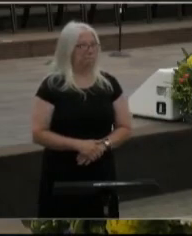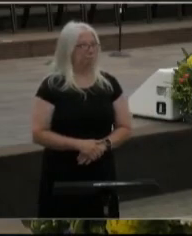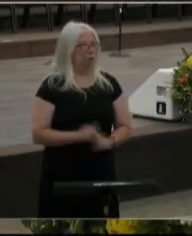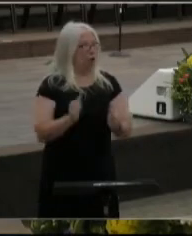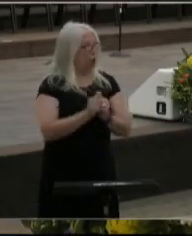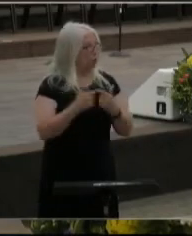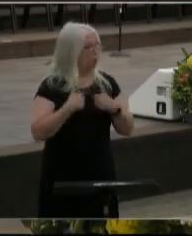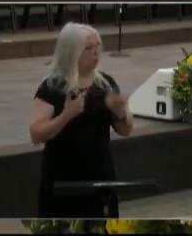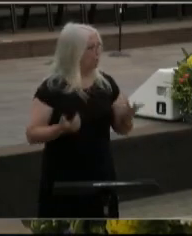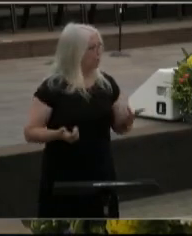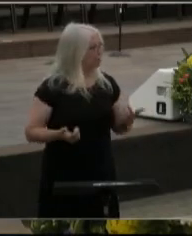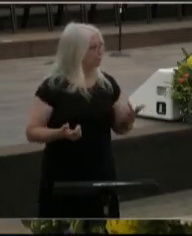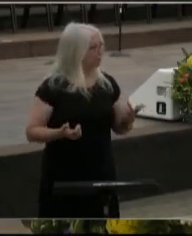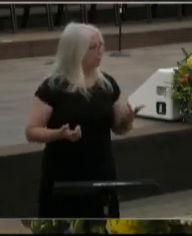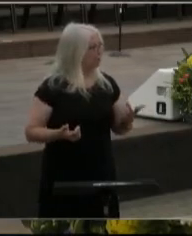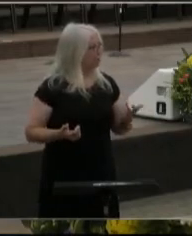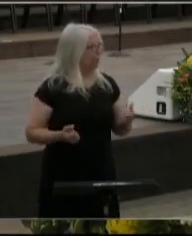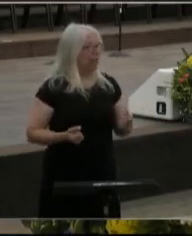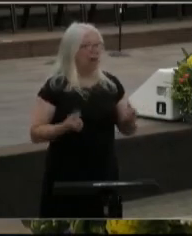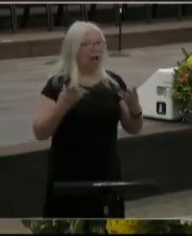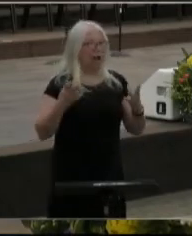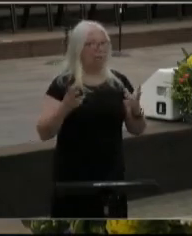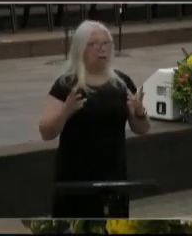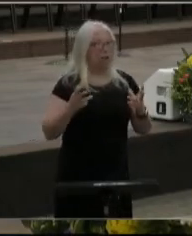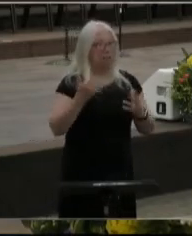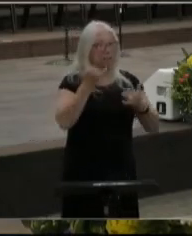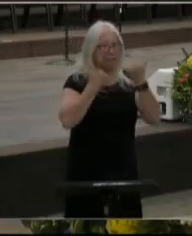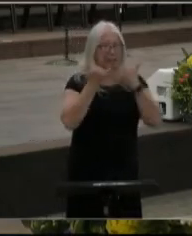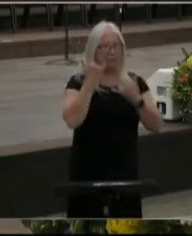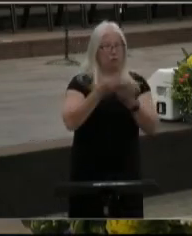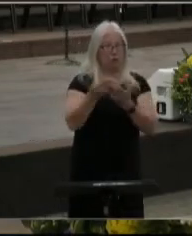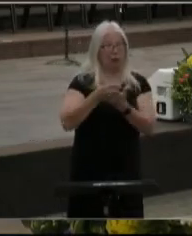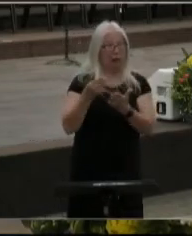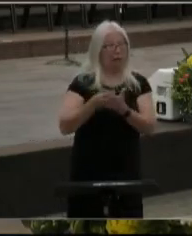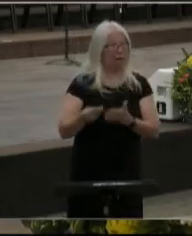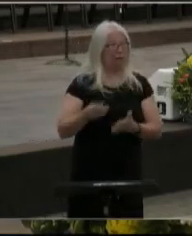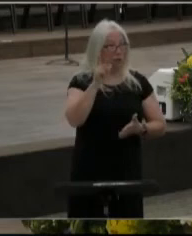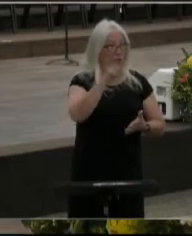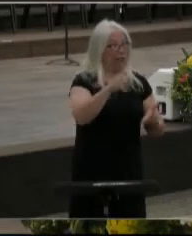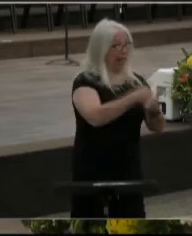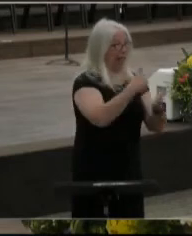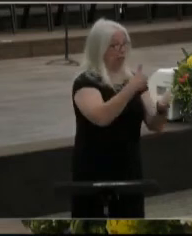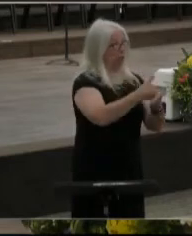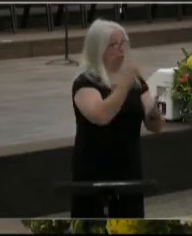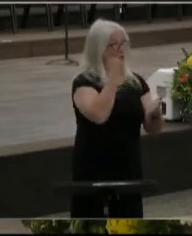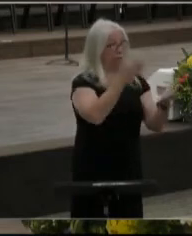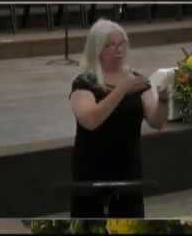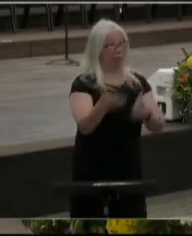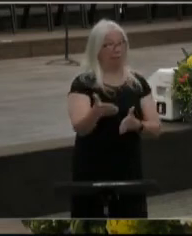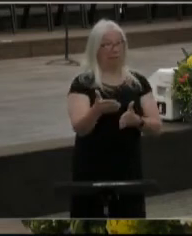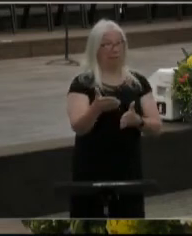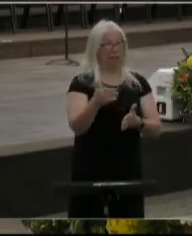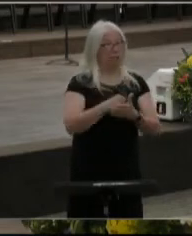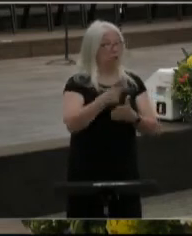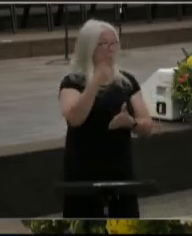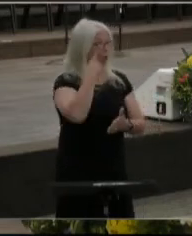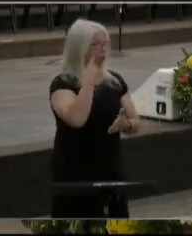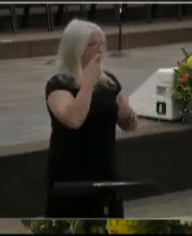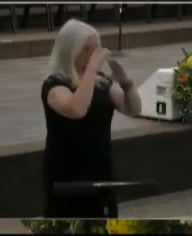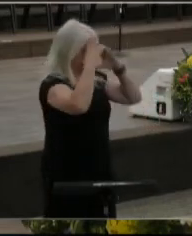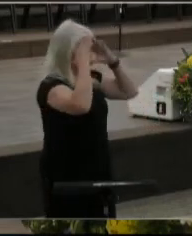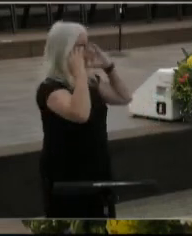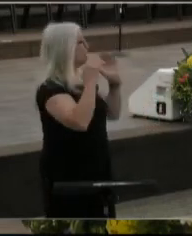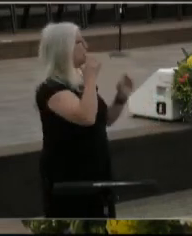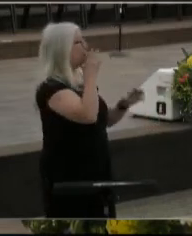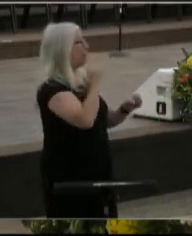Are y'all with me? How much in cell phones we purchasing? Got to have this new cell plan. Did you ever think, some of y'all